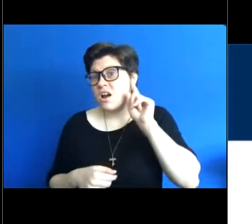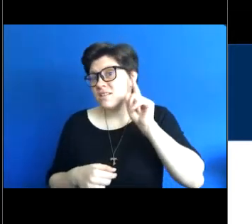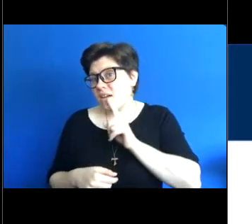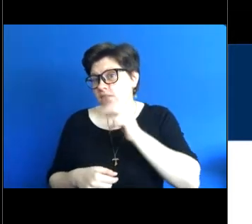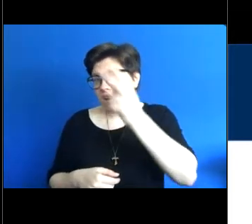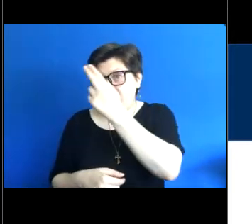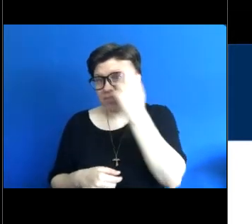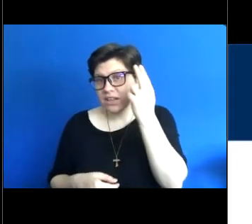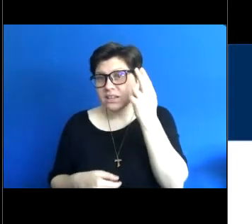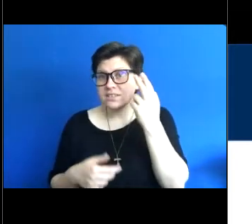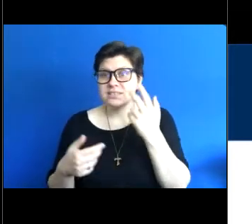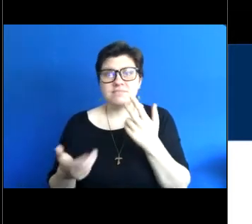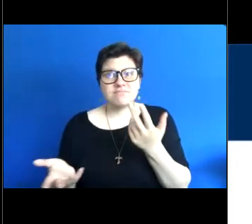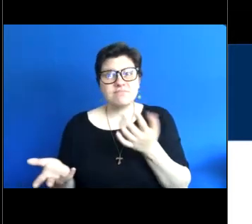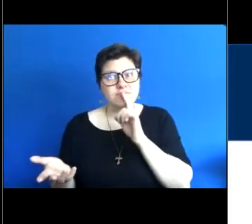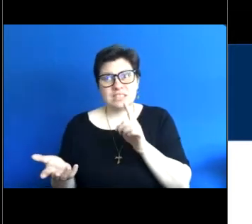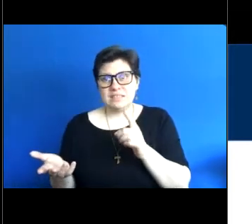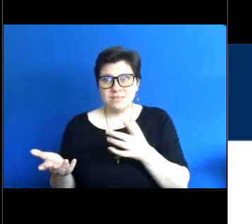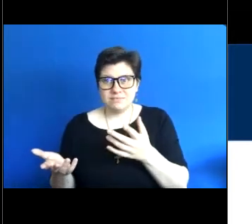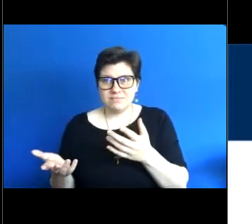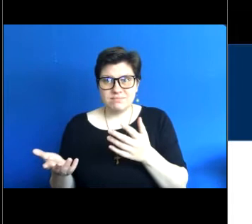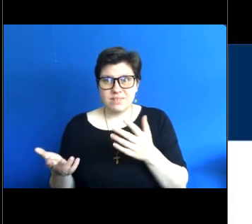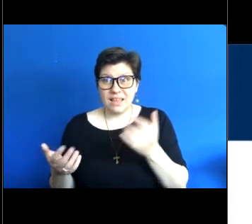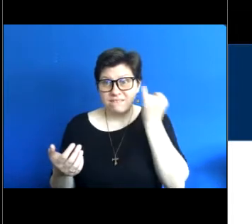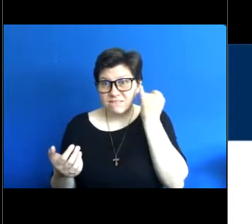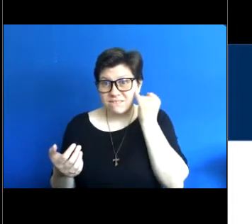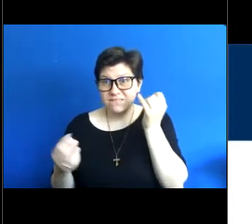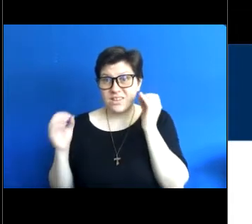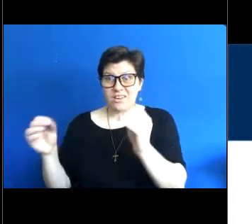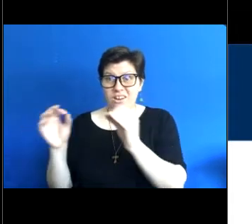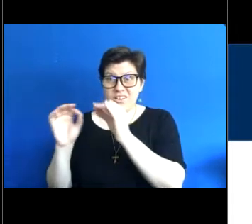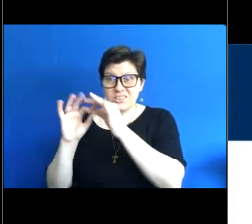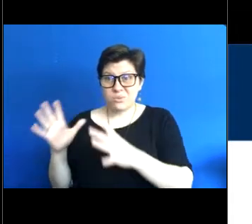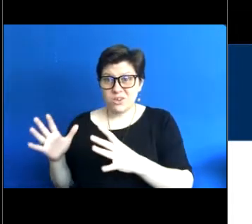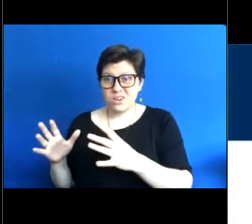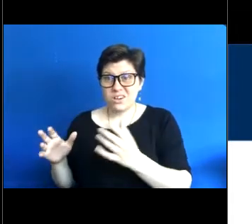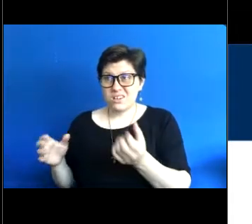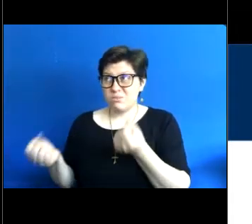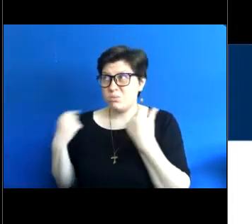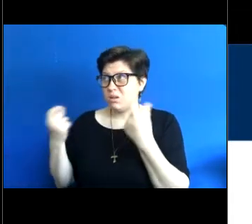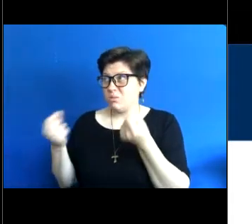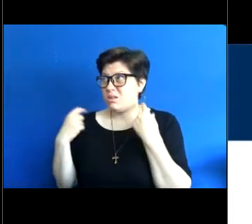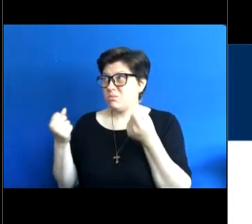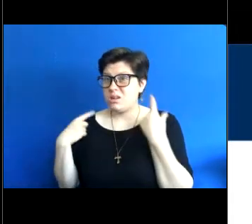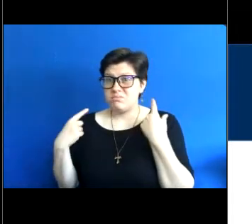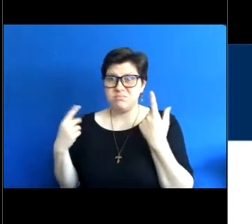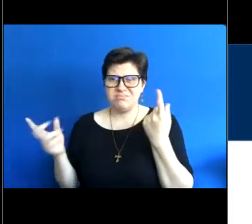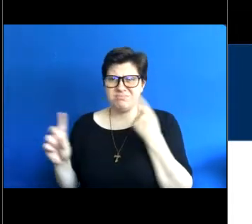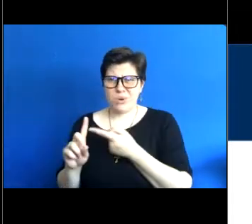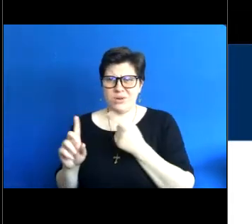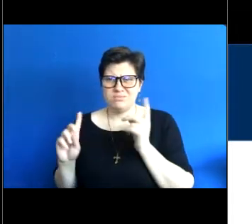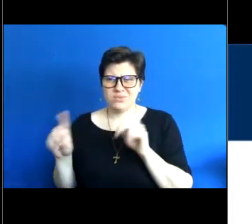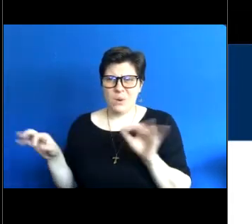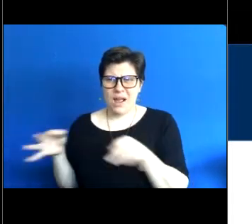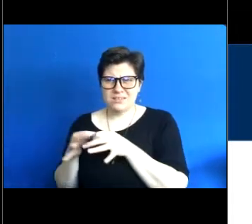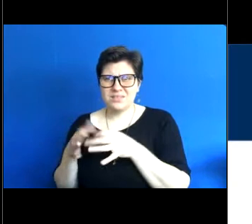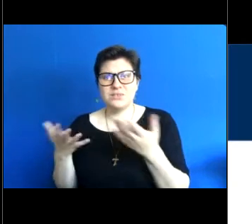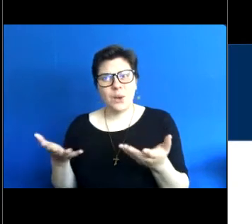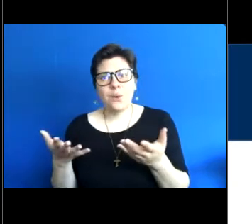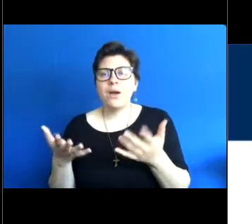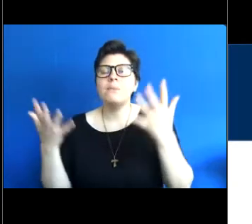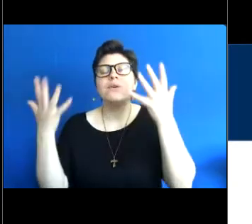they're certainly not going to come to Mass when they can't understand everything that's going on. So what a